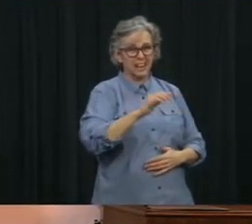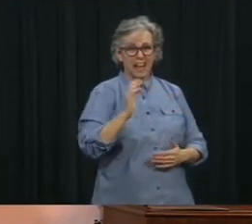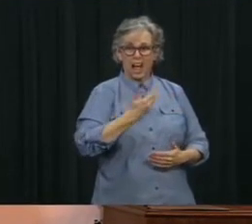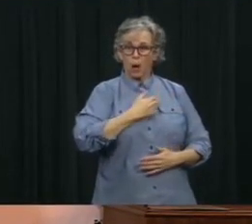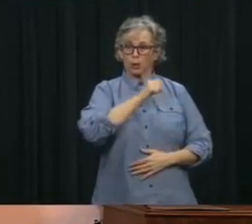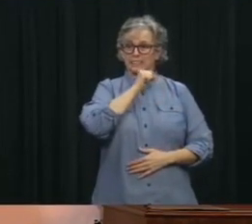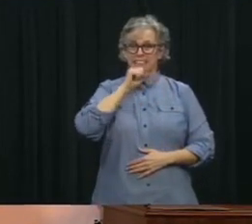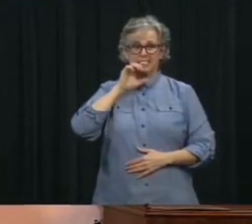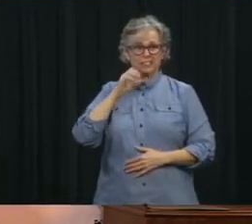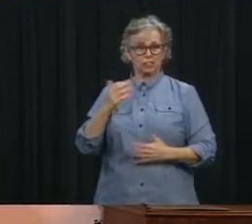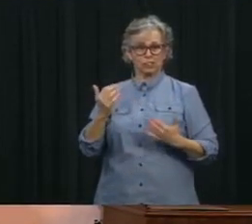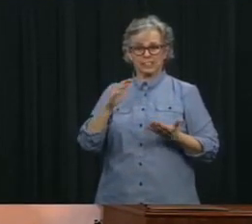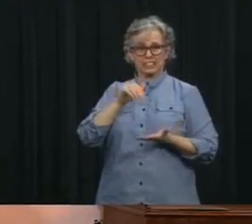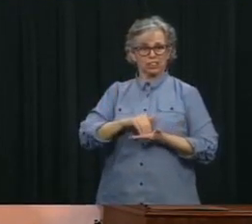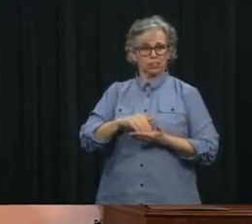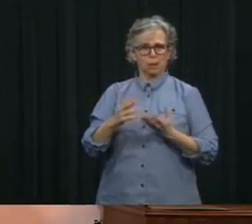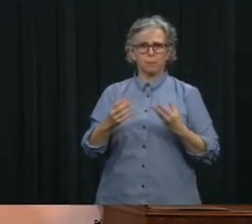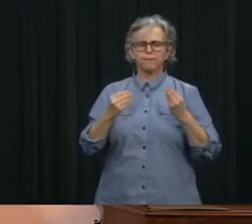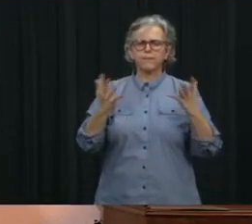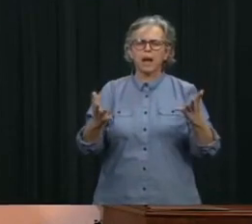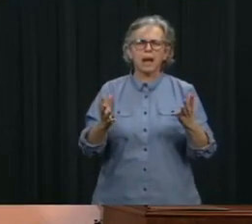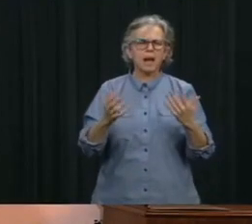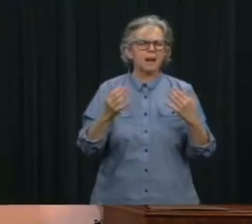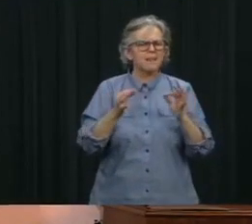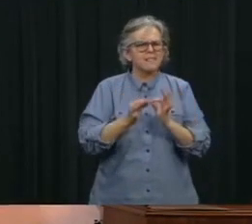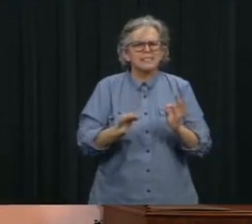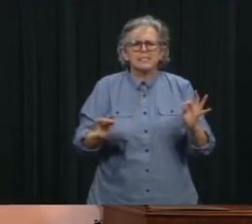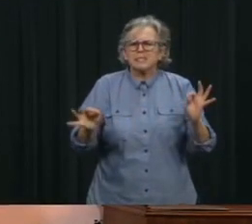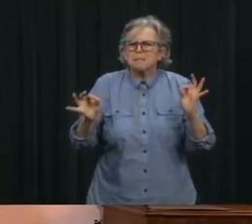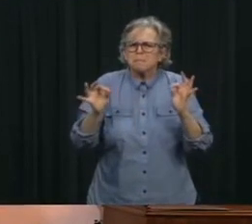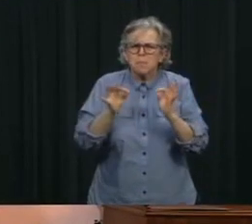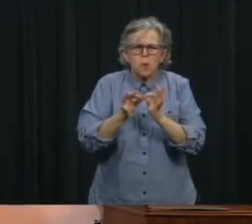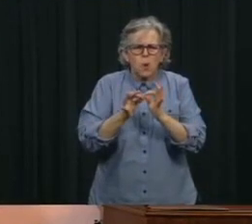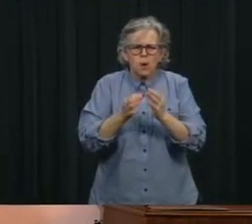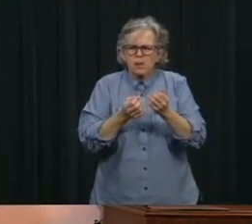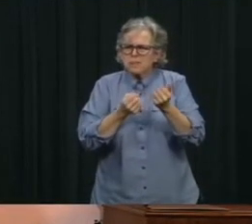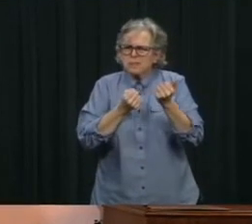very, very, very important support.